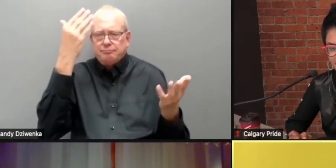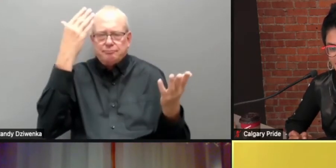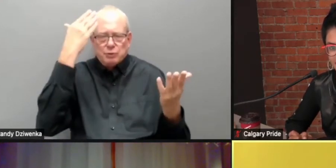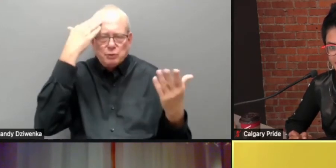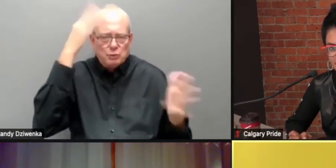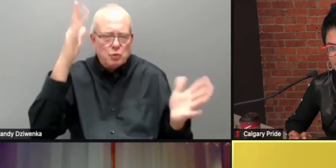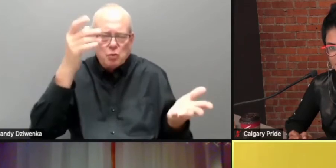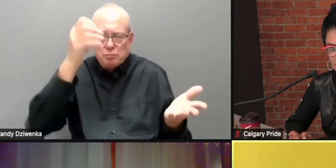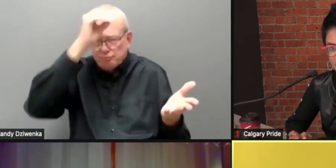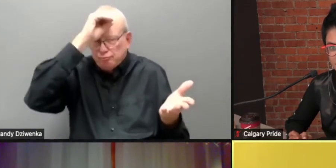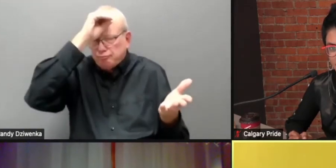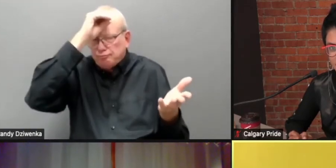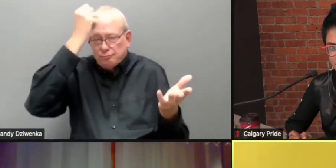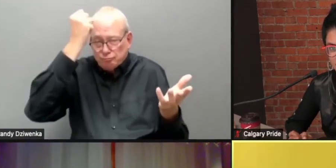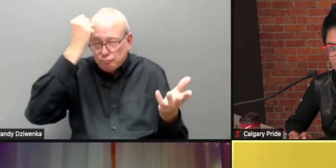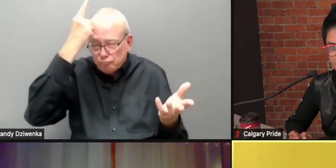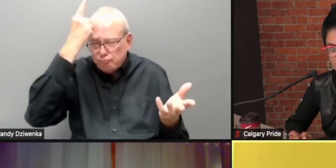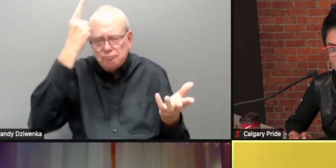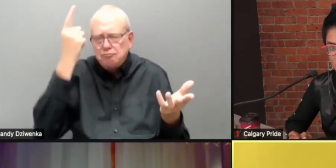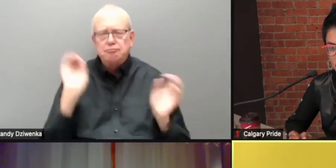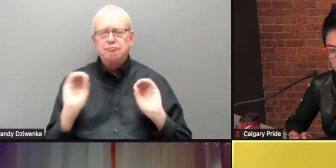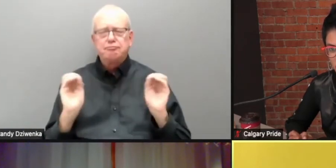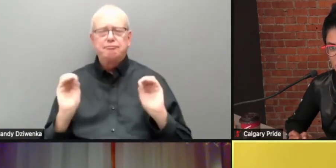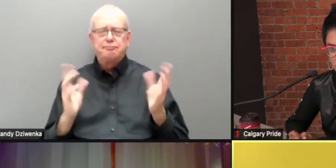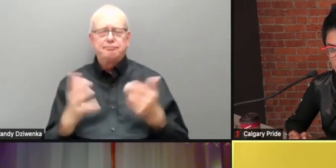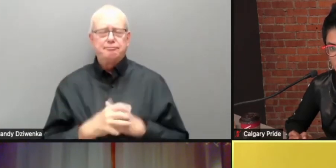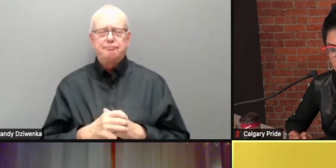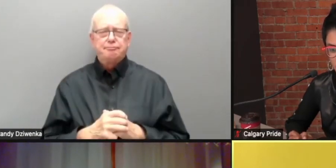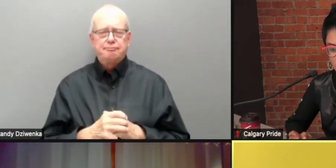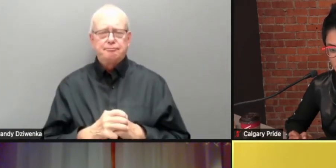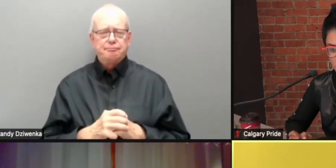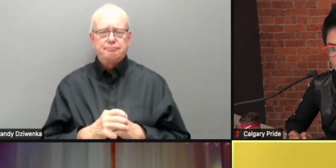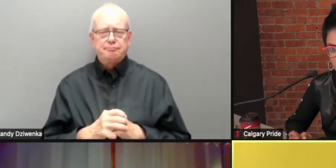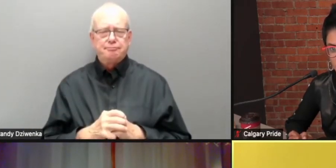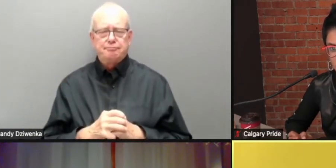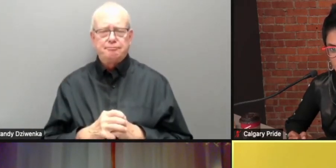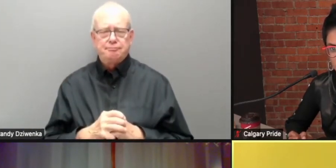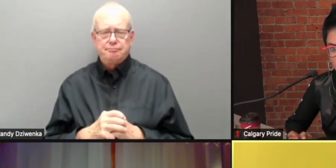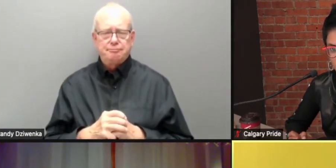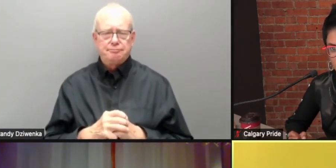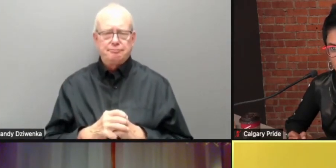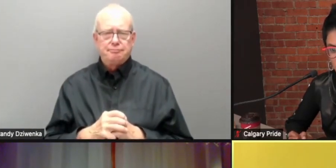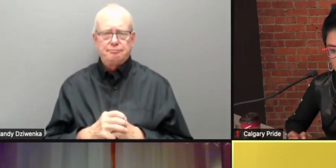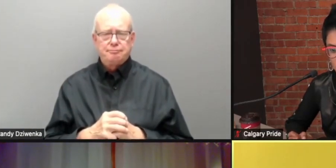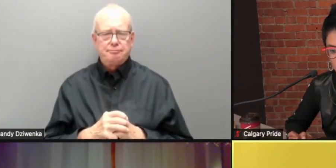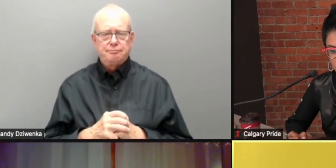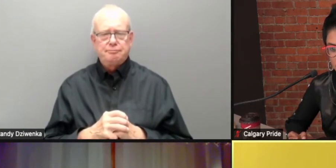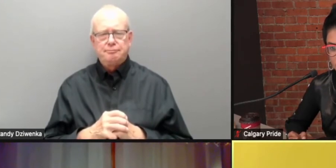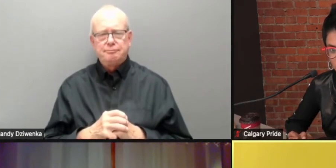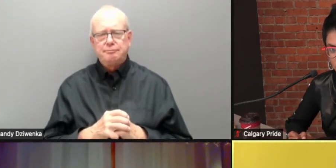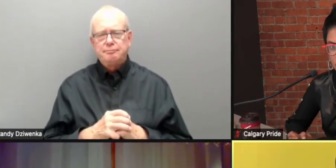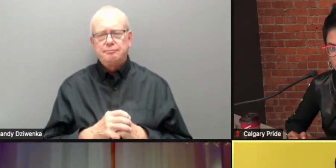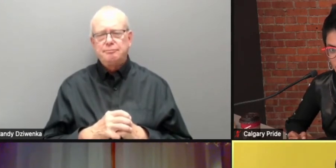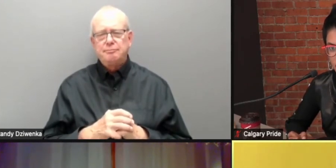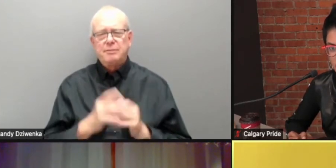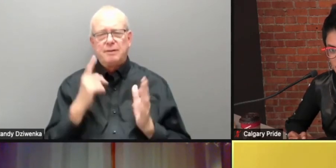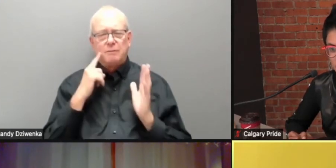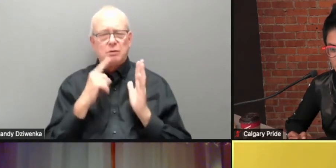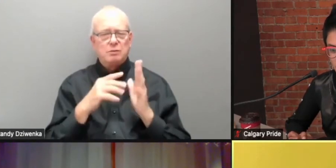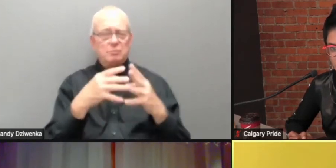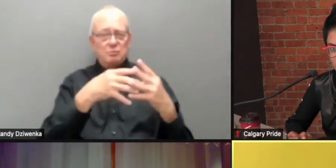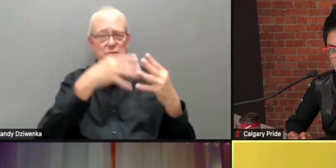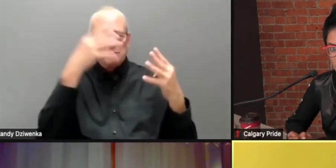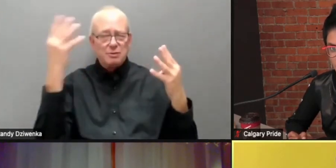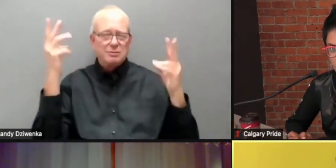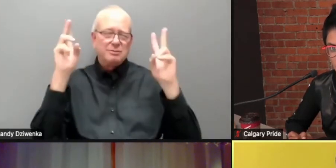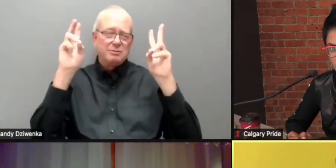I said people may be highly educated, qualified, but with regards to our issues, they are highly illiterate. So we